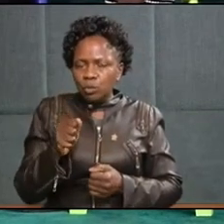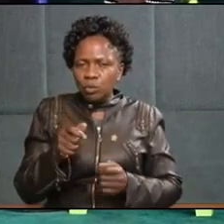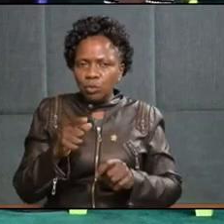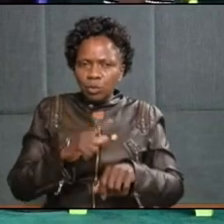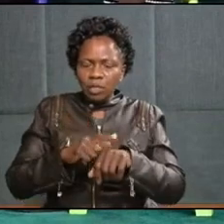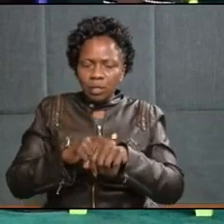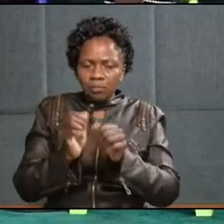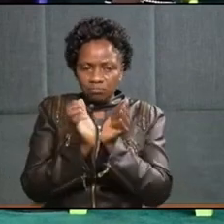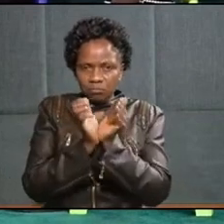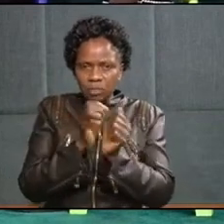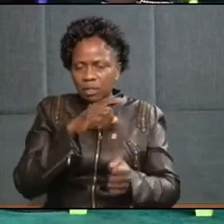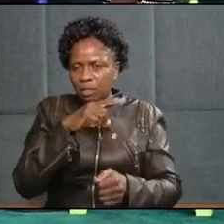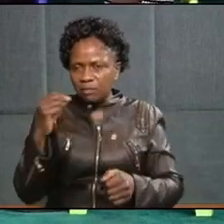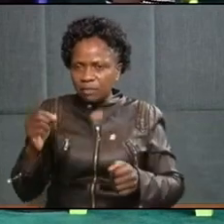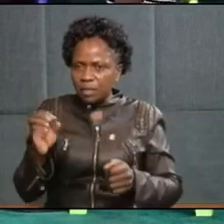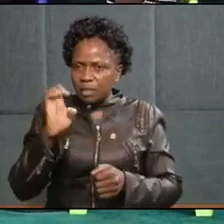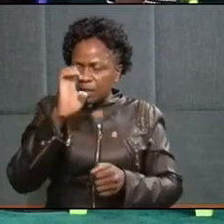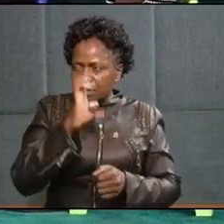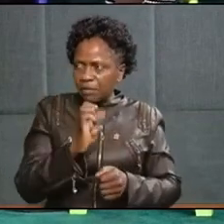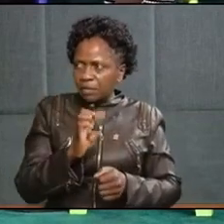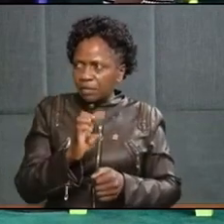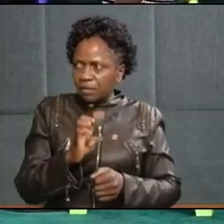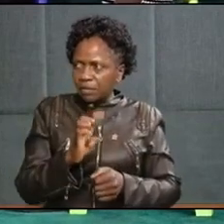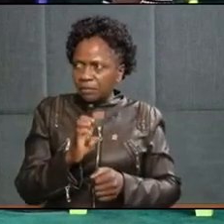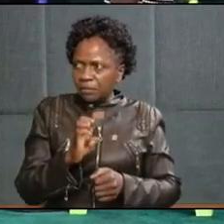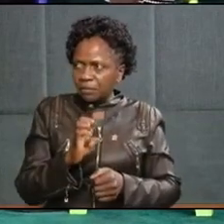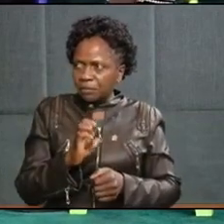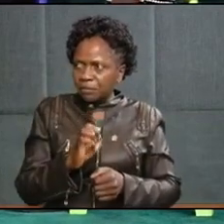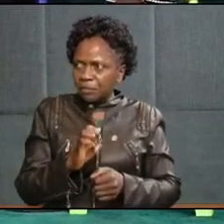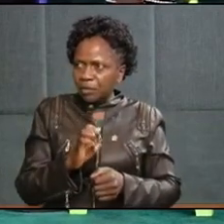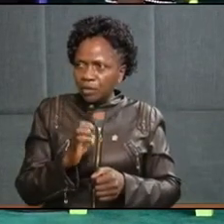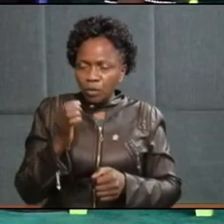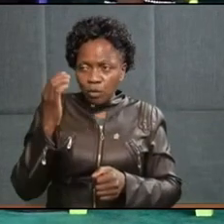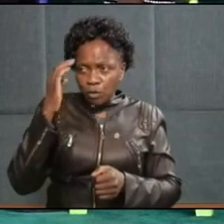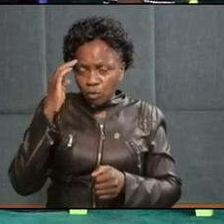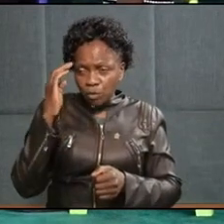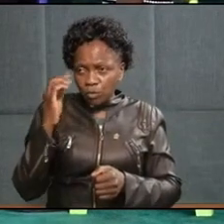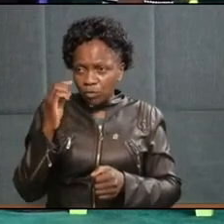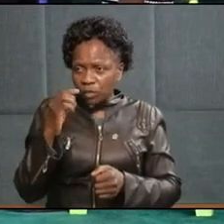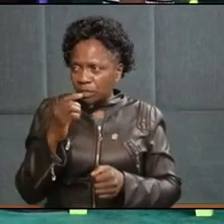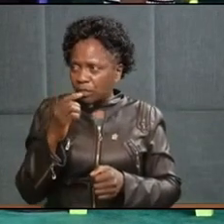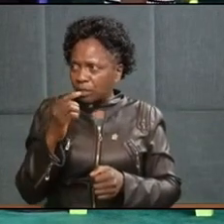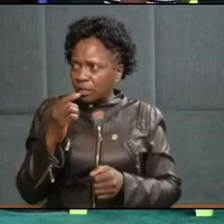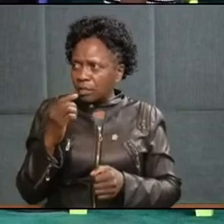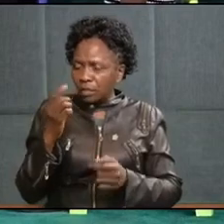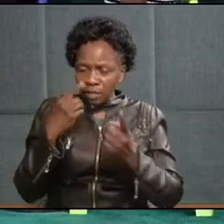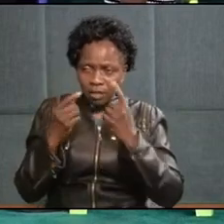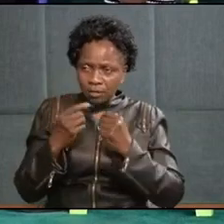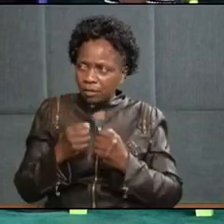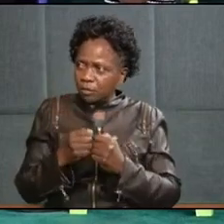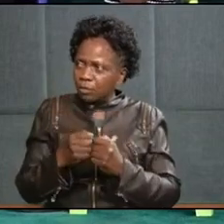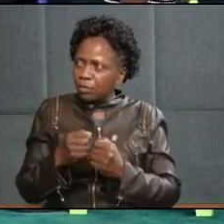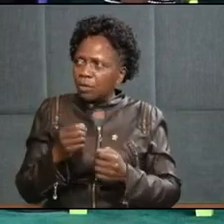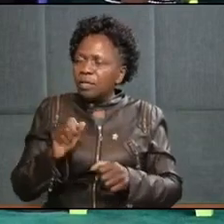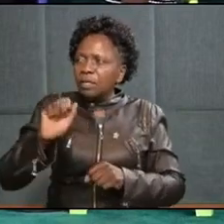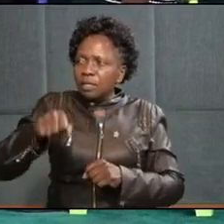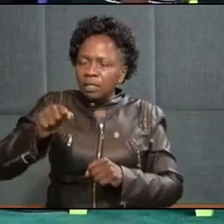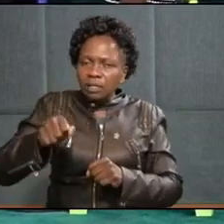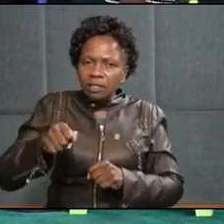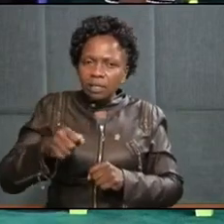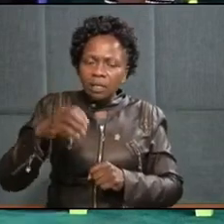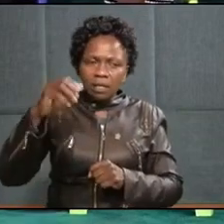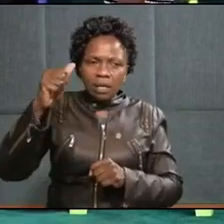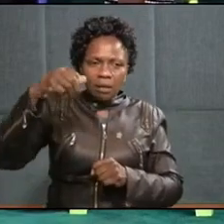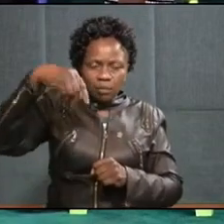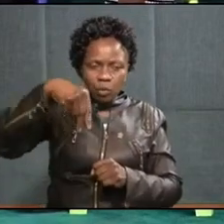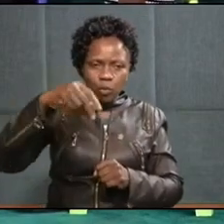Paul leaves Ephesus, someone arrives. Do you know who that person is, Sarah? Apollos. Yes, Apollos